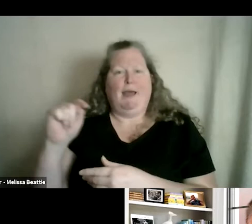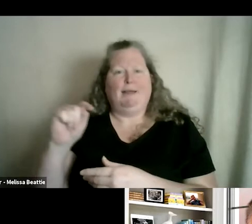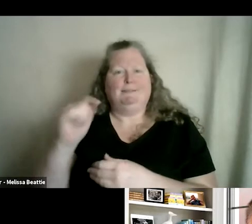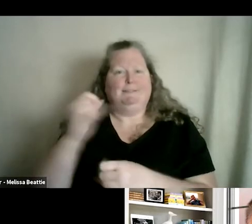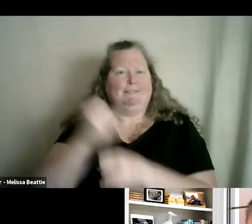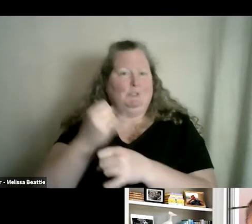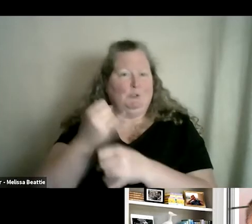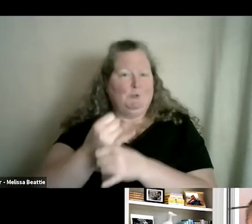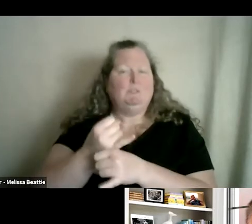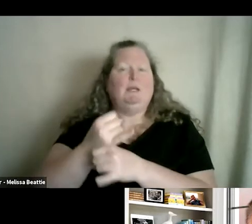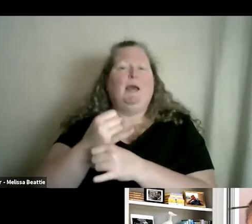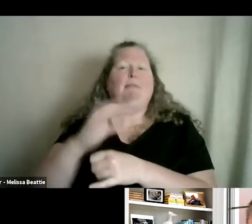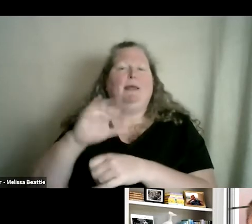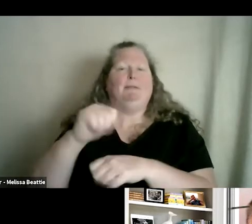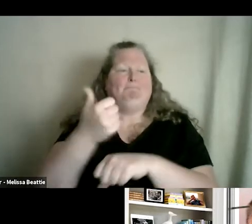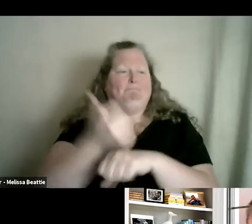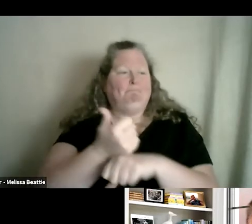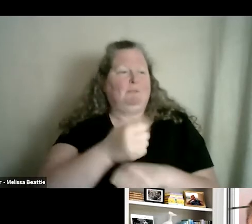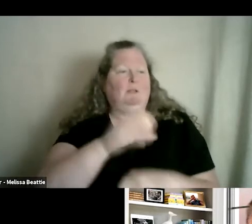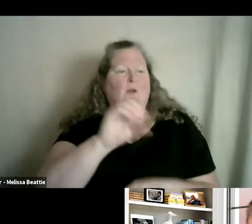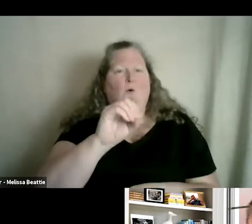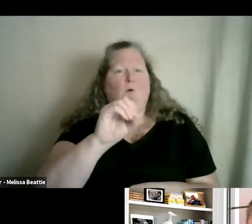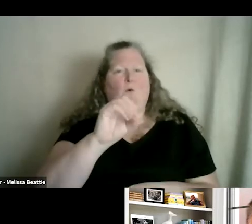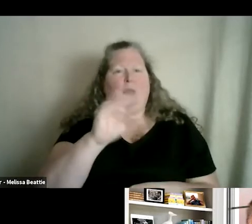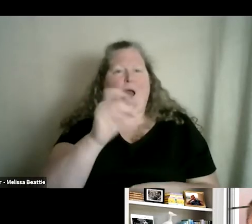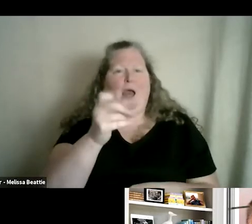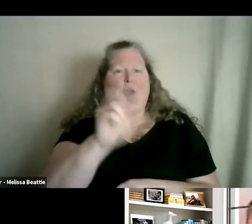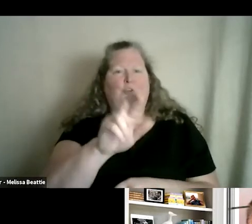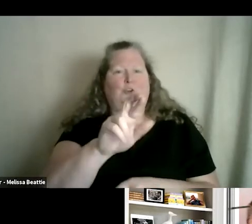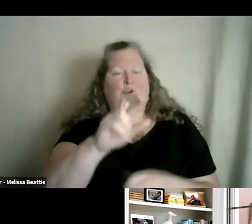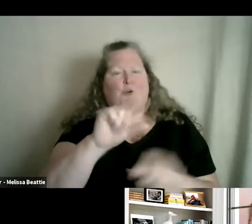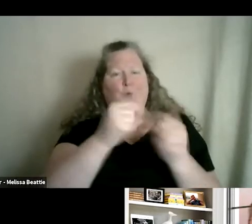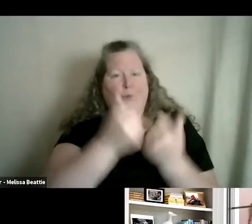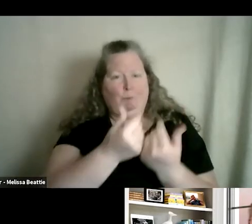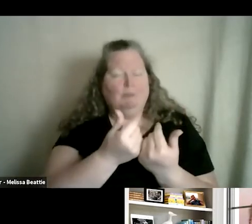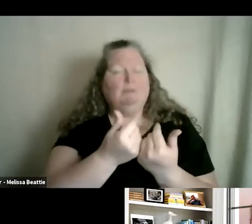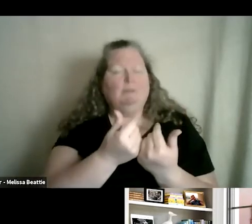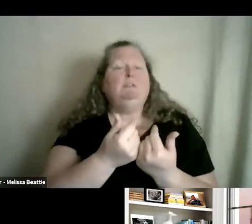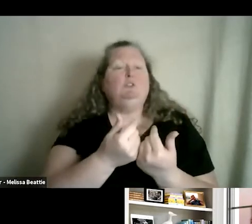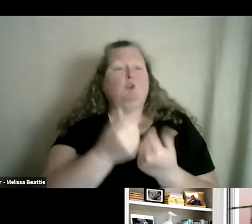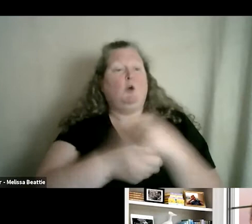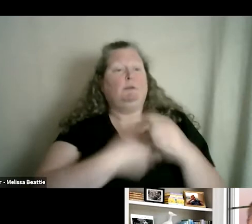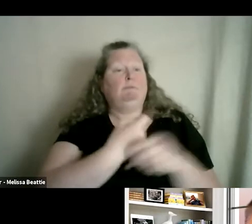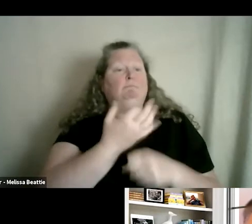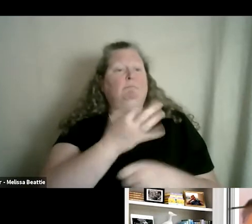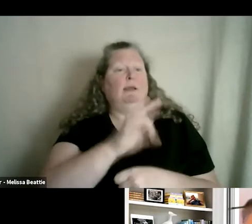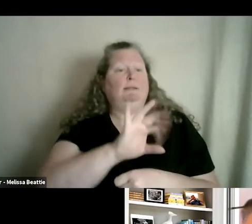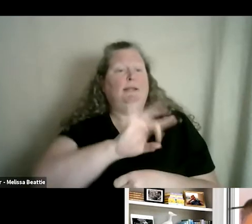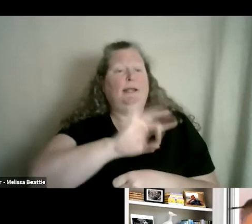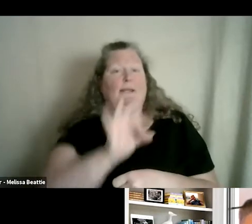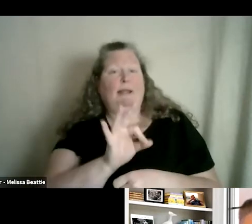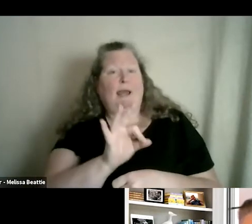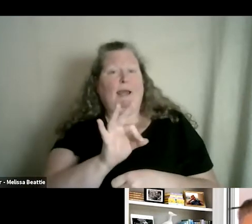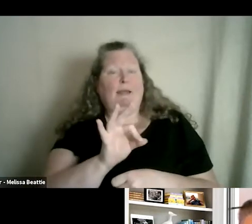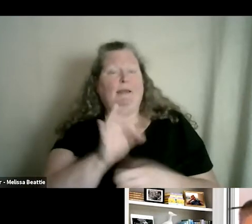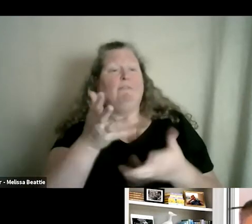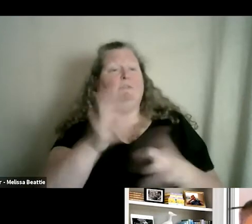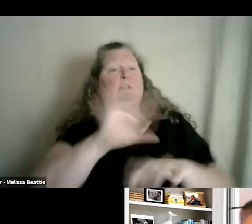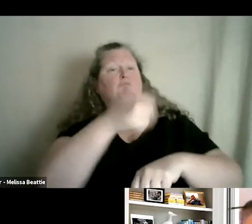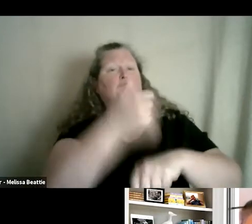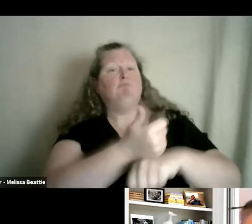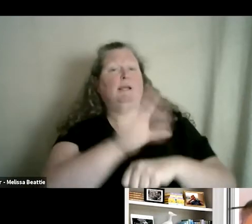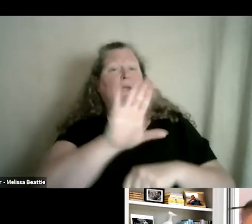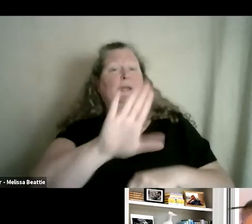the O'Connor Group for the position of Vice President of Information Technology. In 1989, soon after he started his own company,